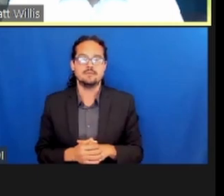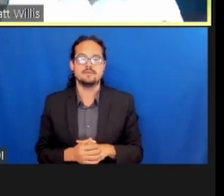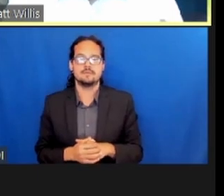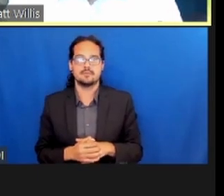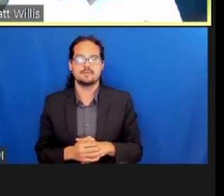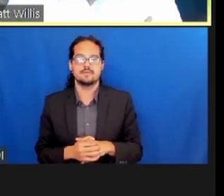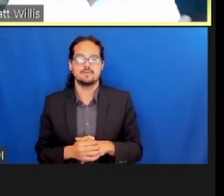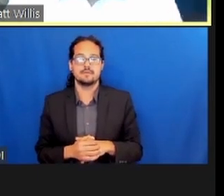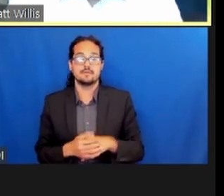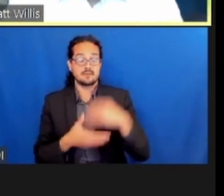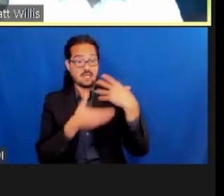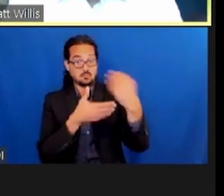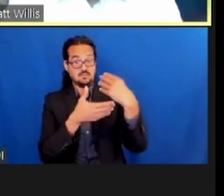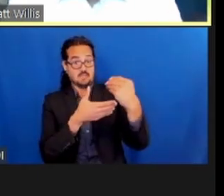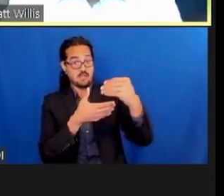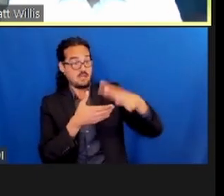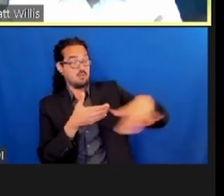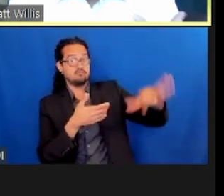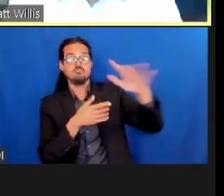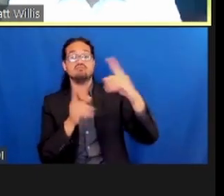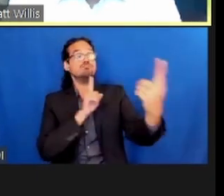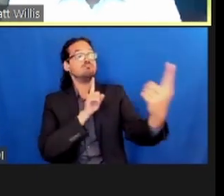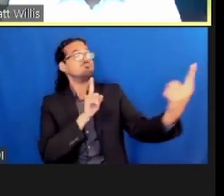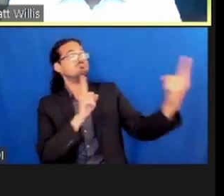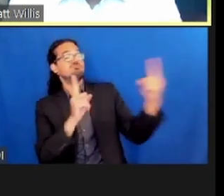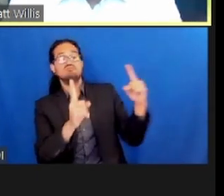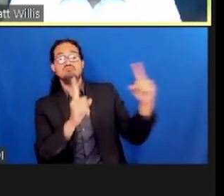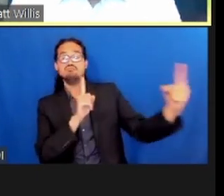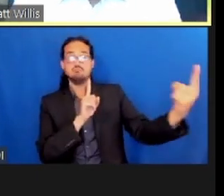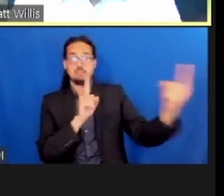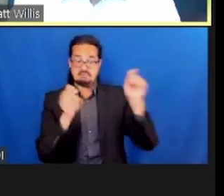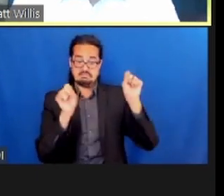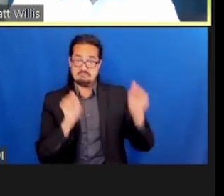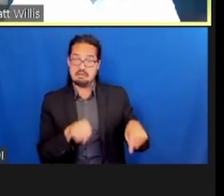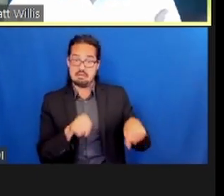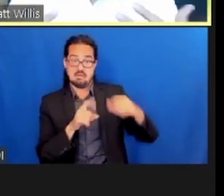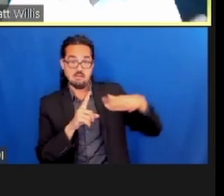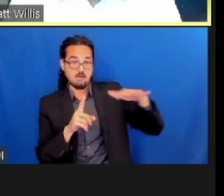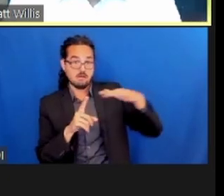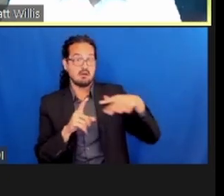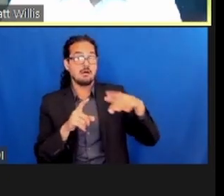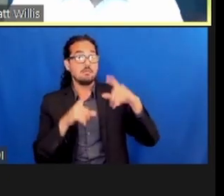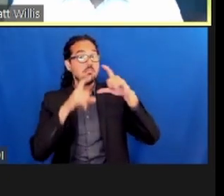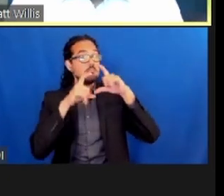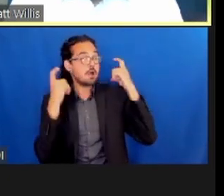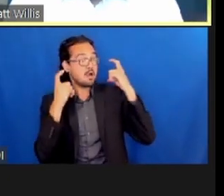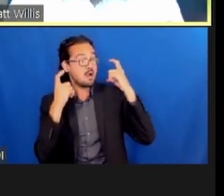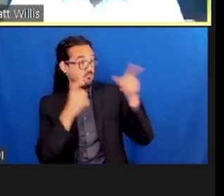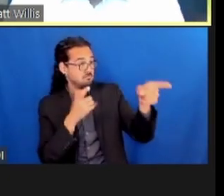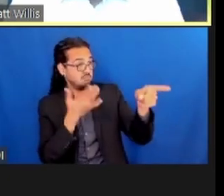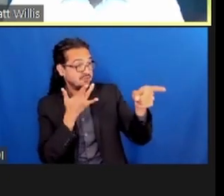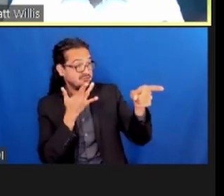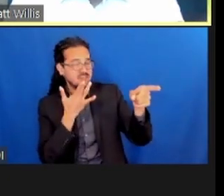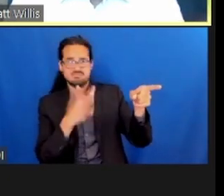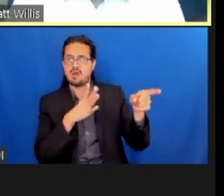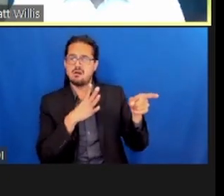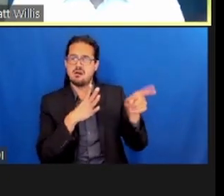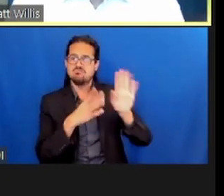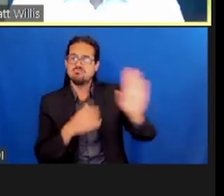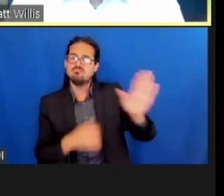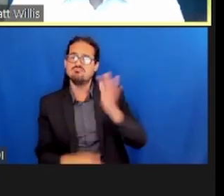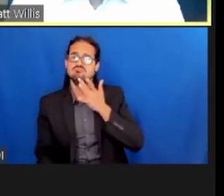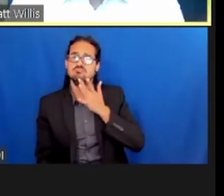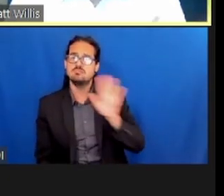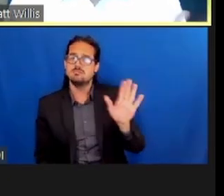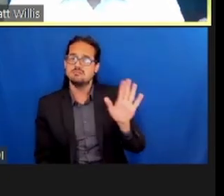another's personal choices in that setting. Many will choose to continue to cover their faces and some will choose not to. And that's just going to be a matter